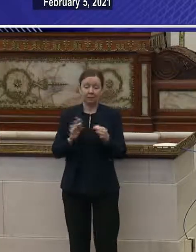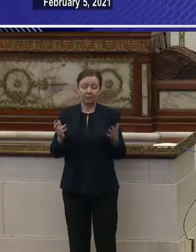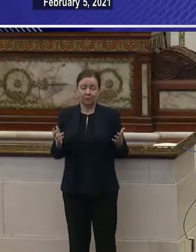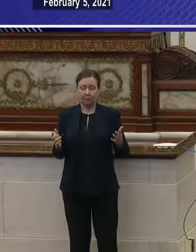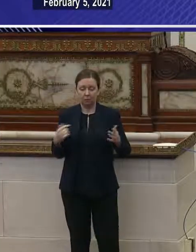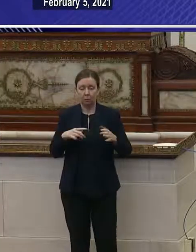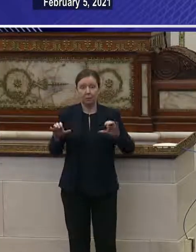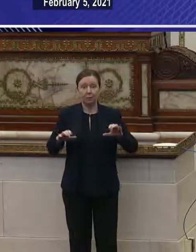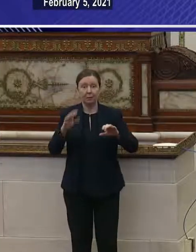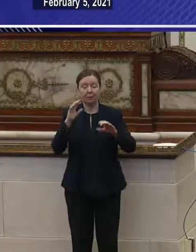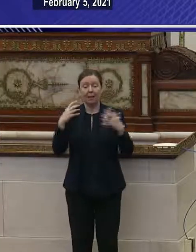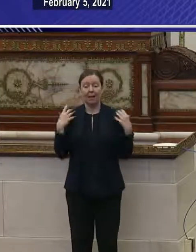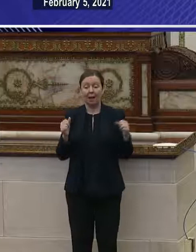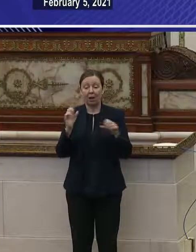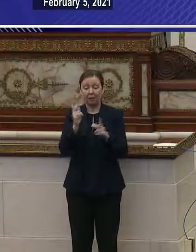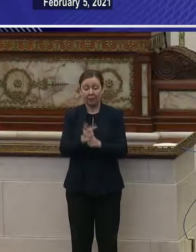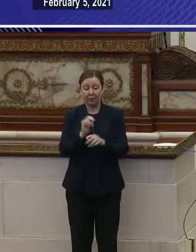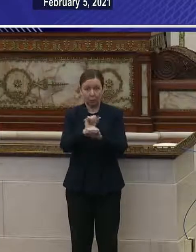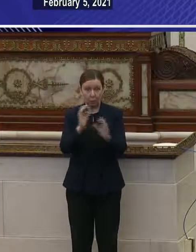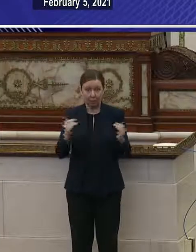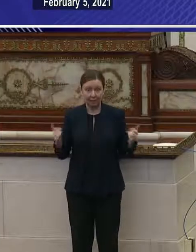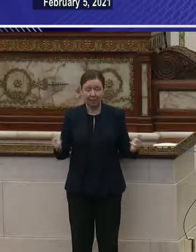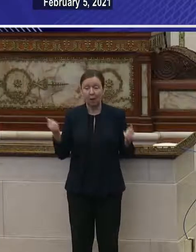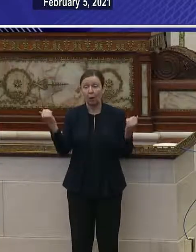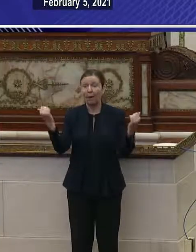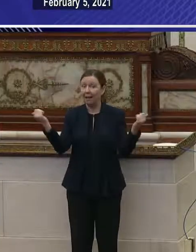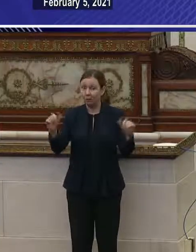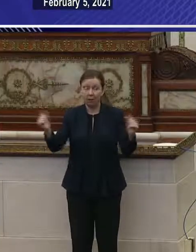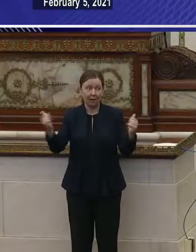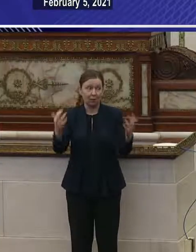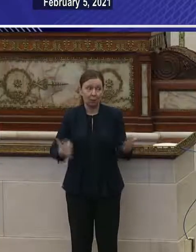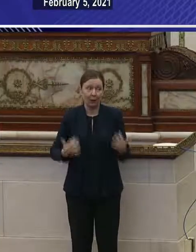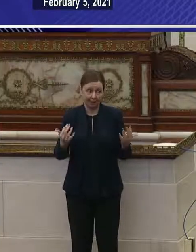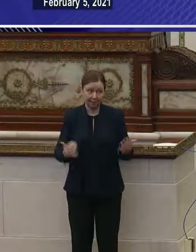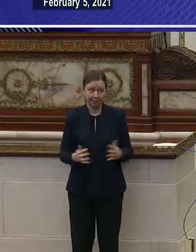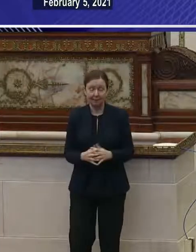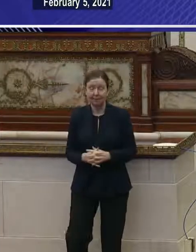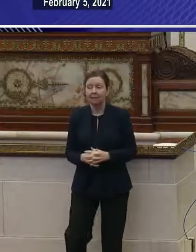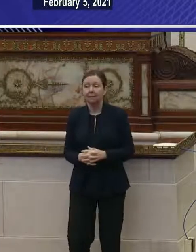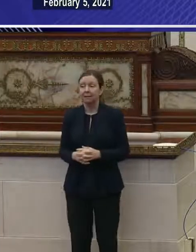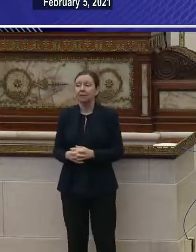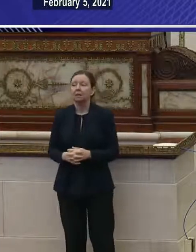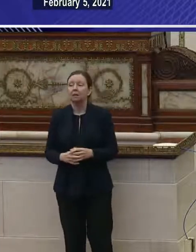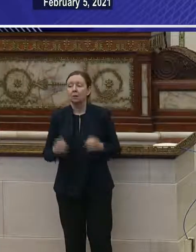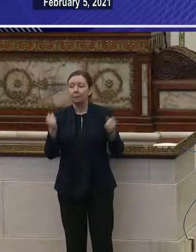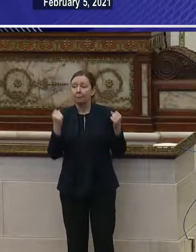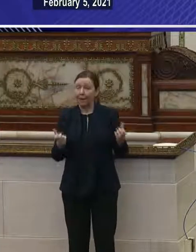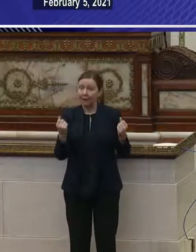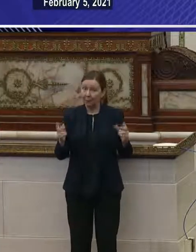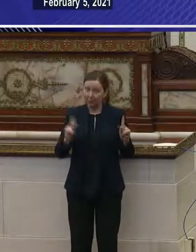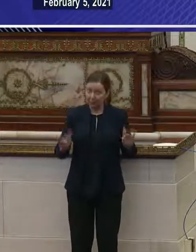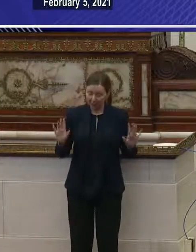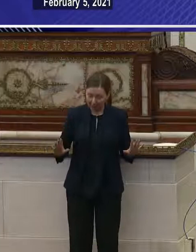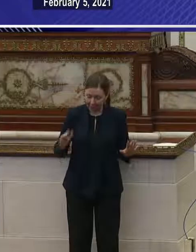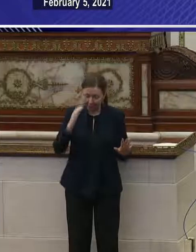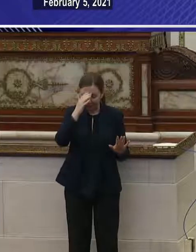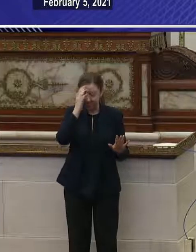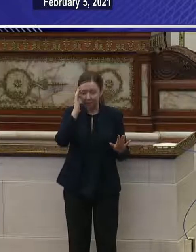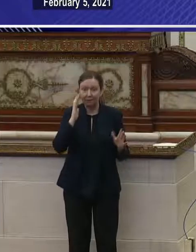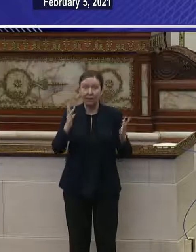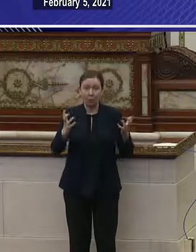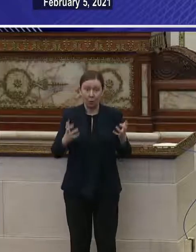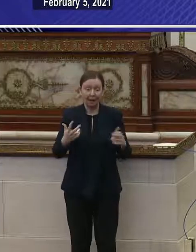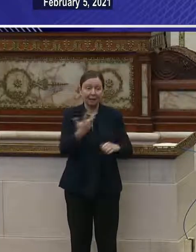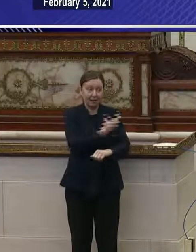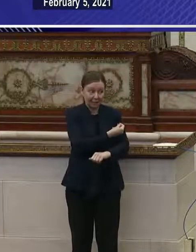just healthcare workers now. Everybody else, you're just going to have to wait. And so there were many, many people, though, that wanted